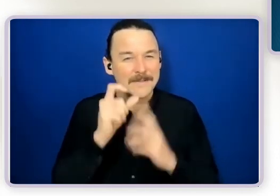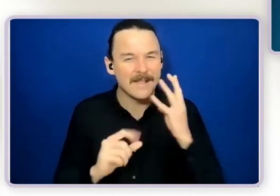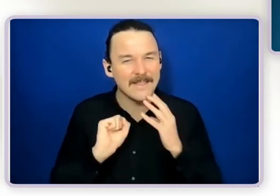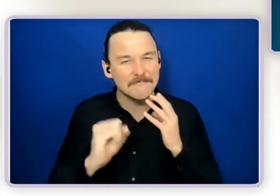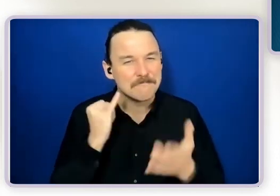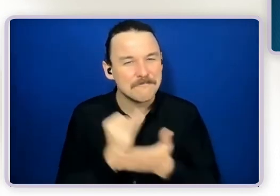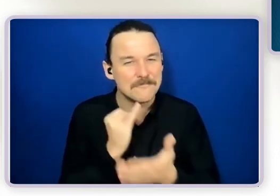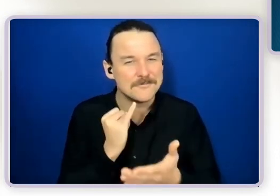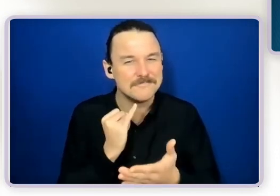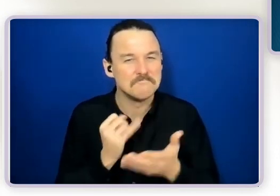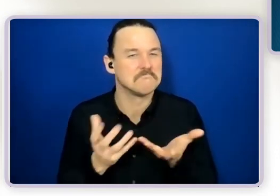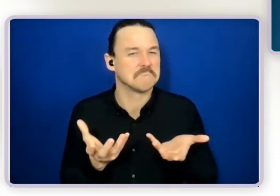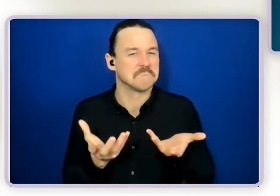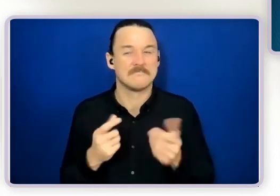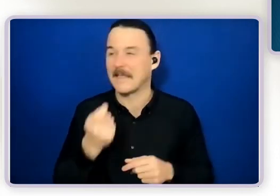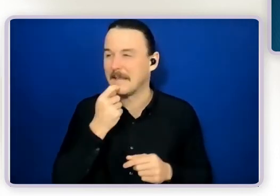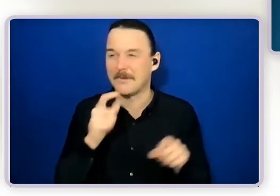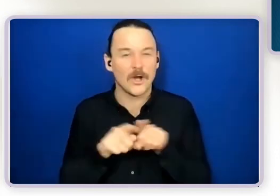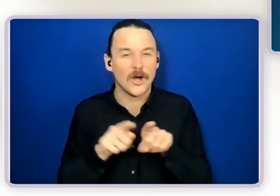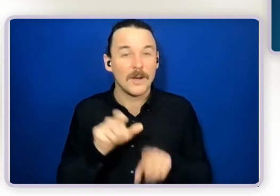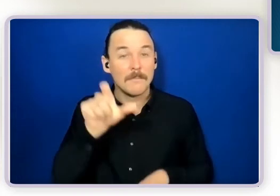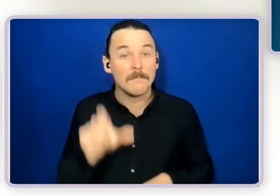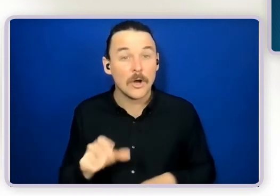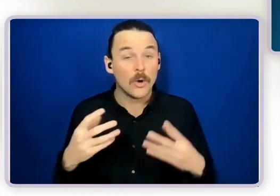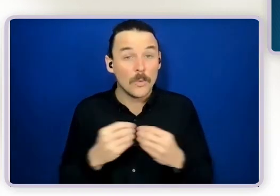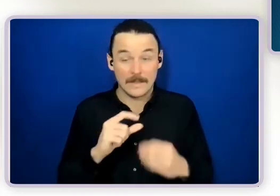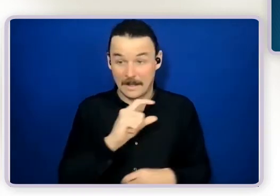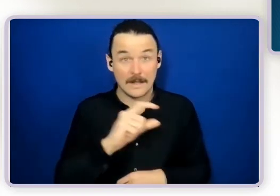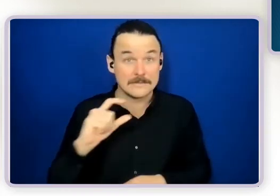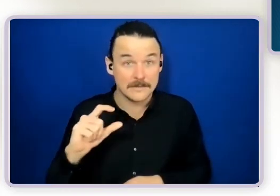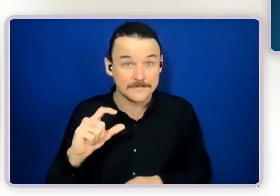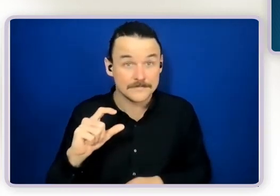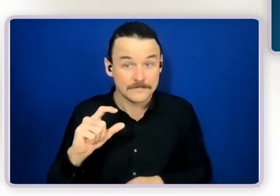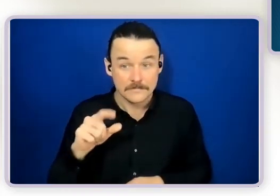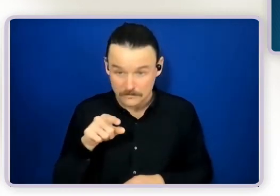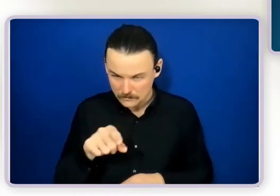a person with cancer being told to go see someone who